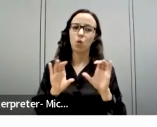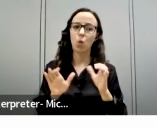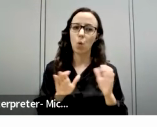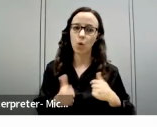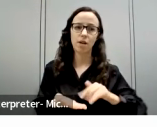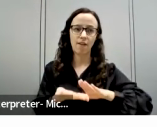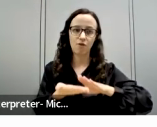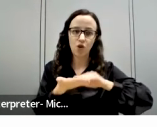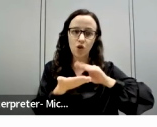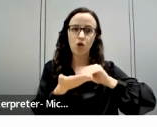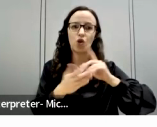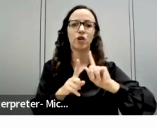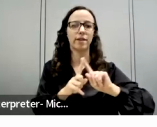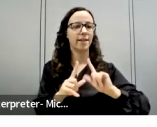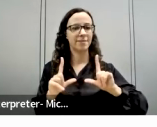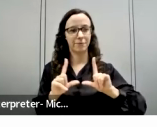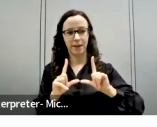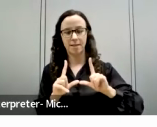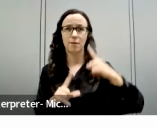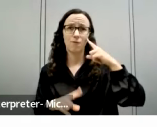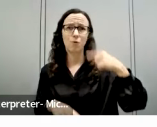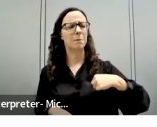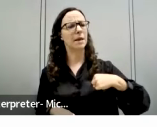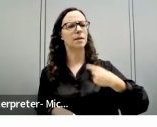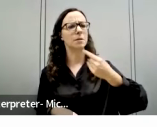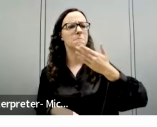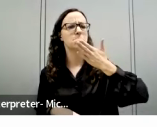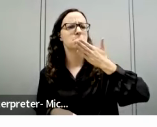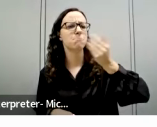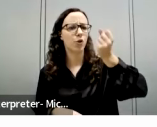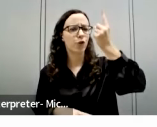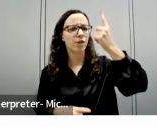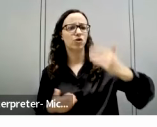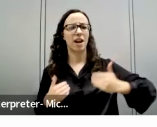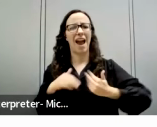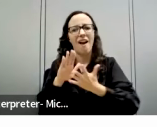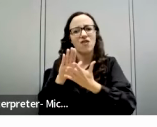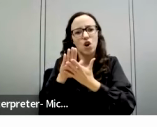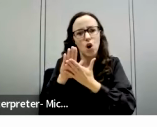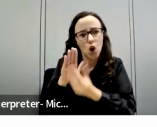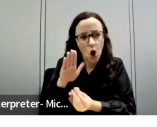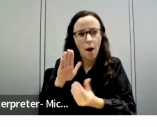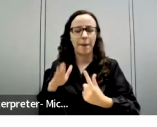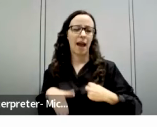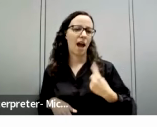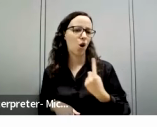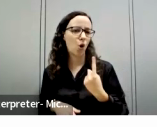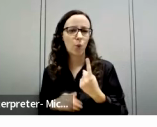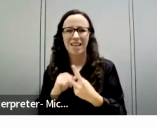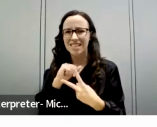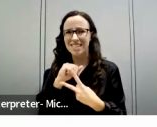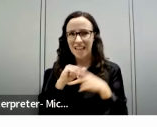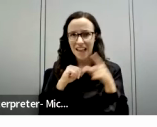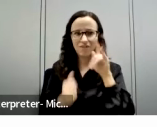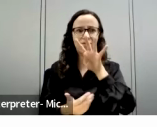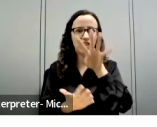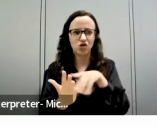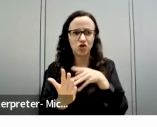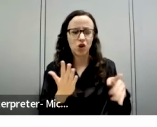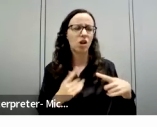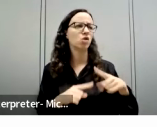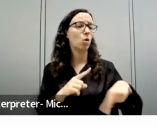different licenses, it just makes more sense to have a copy of this. I have it bookmarked as well. And so when I'm thinking about what